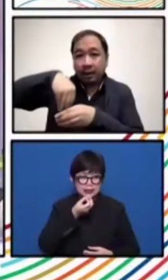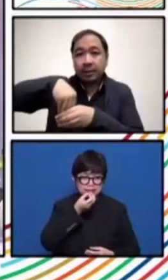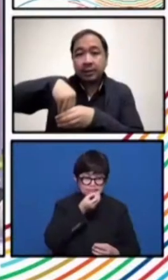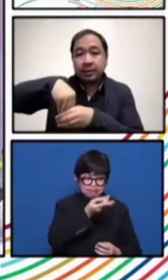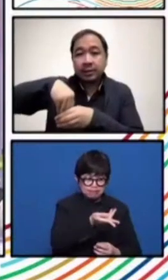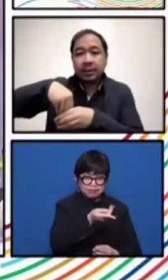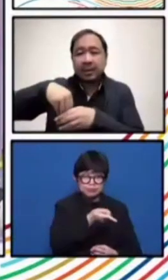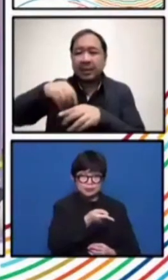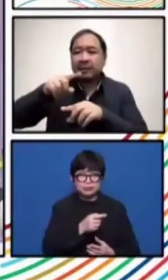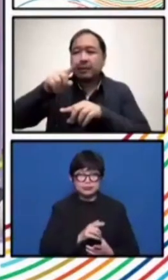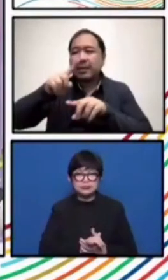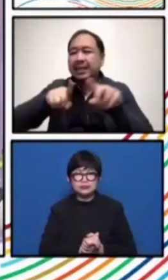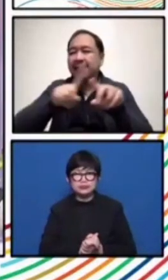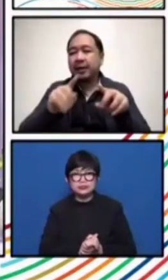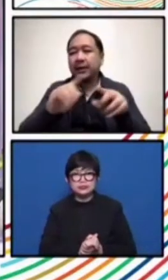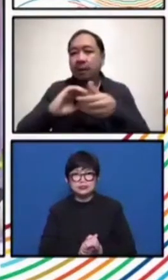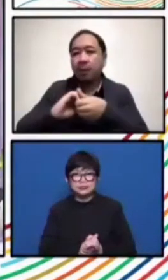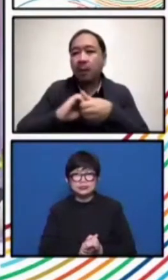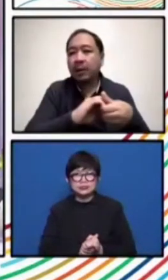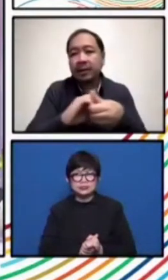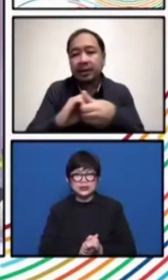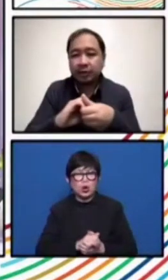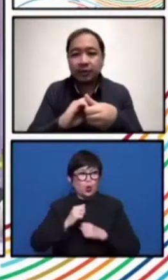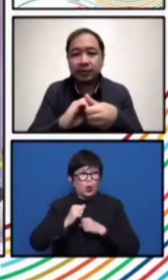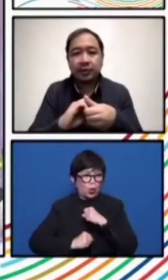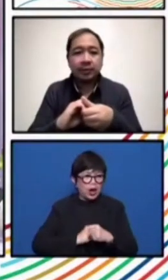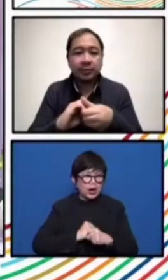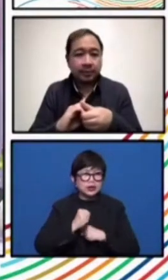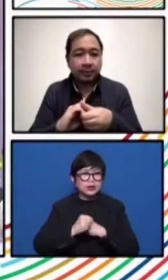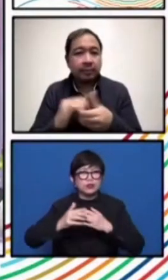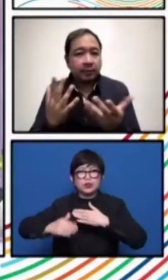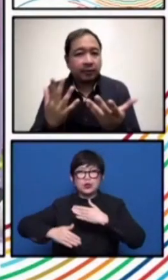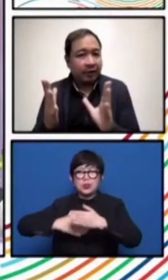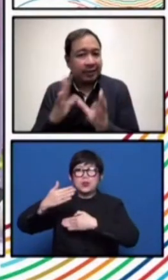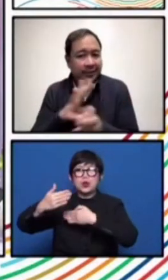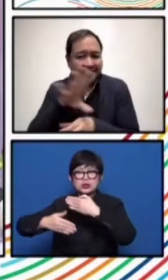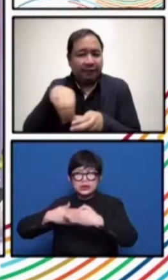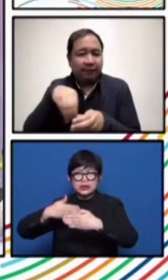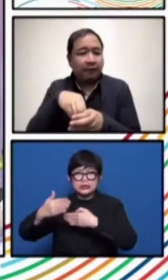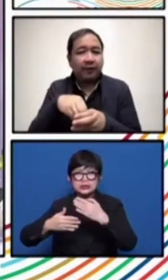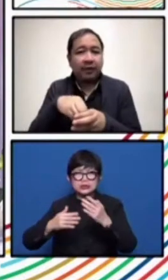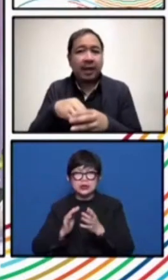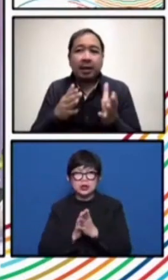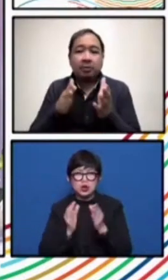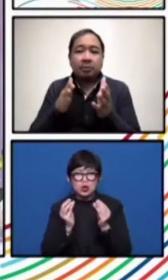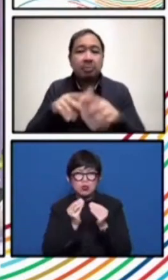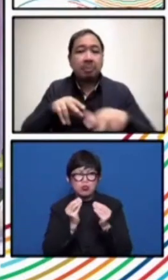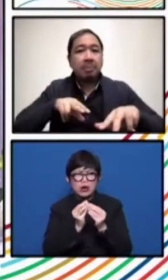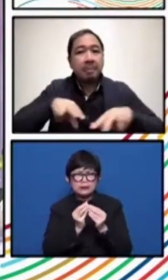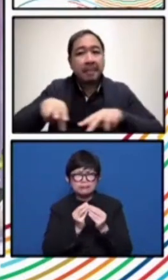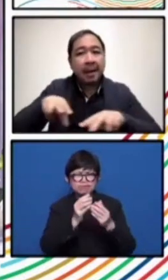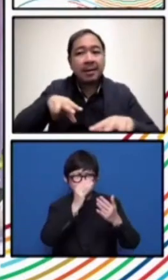have been actively involved in the process of Designing collection